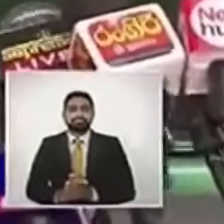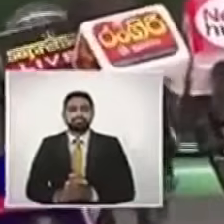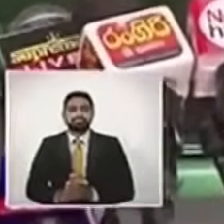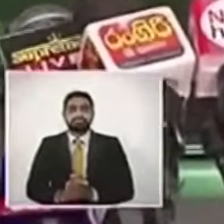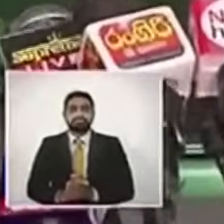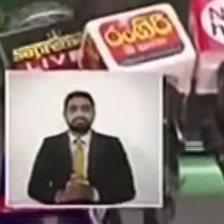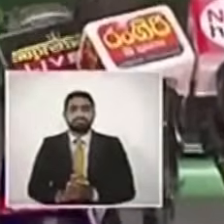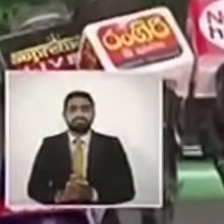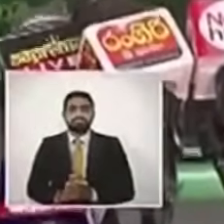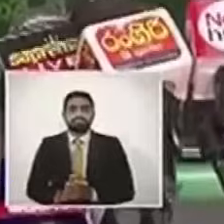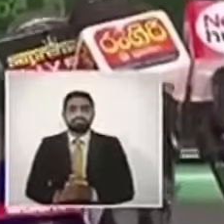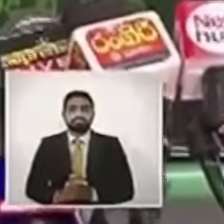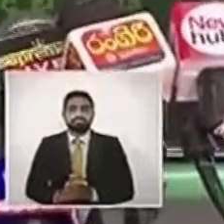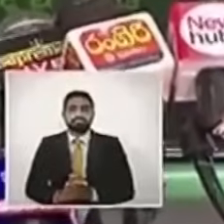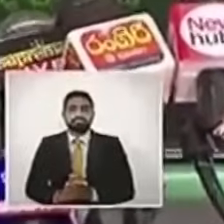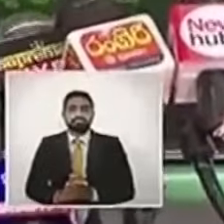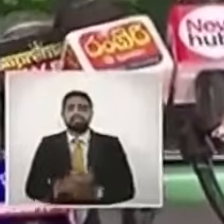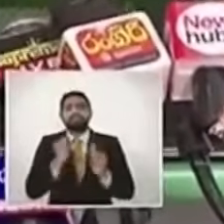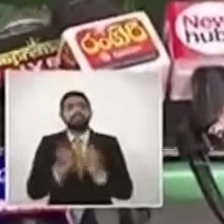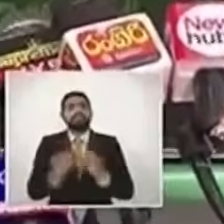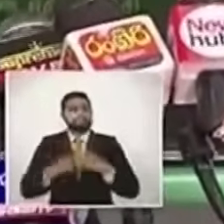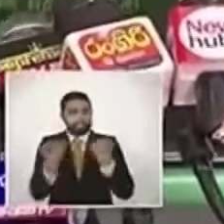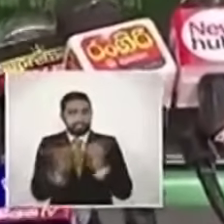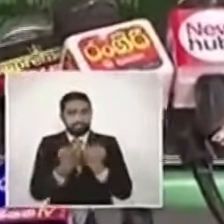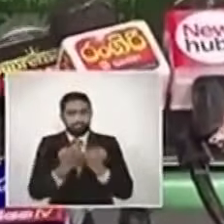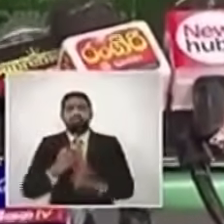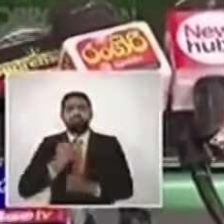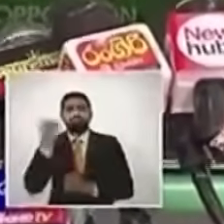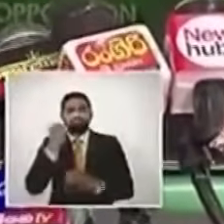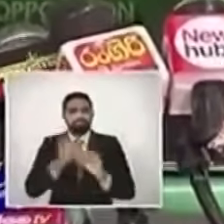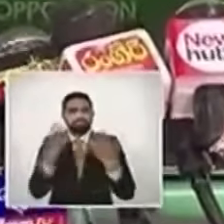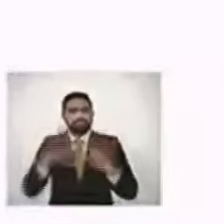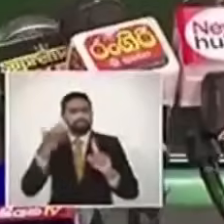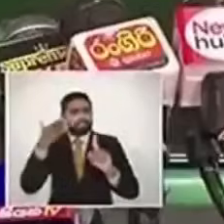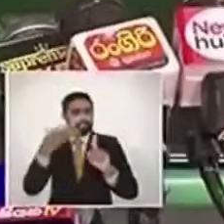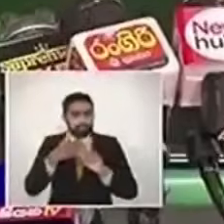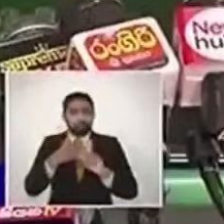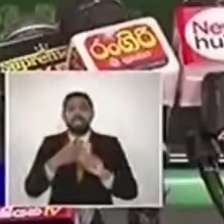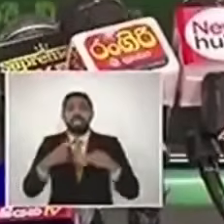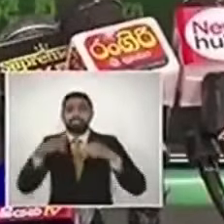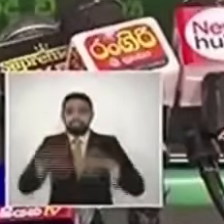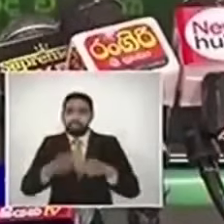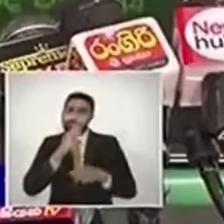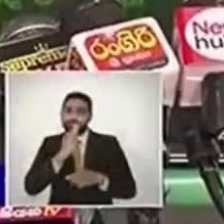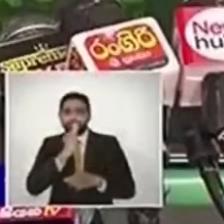Trade unions today spoke about the additional expenses incurred due to the closure of the refinery.